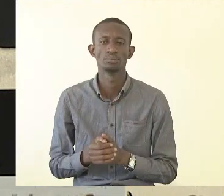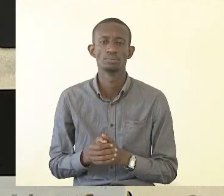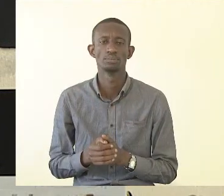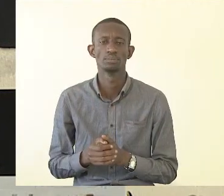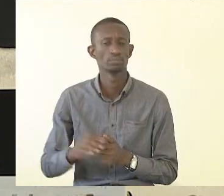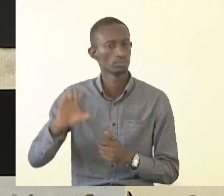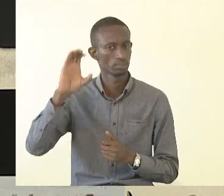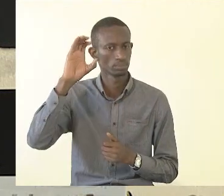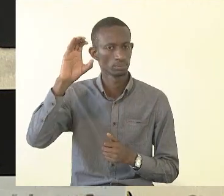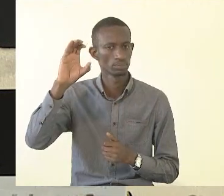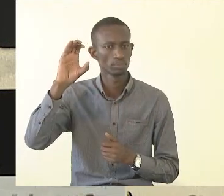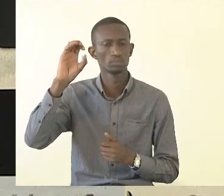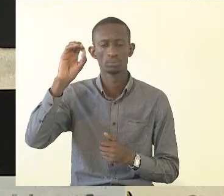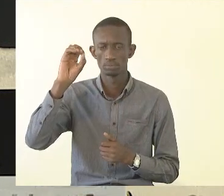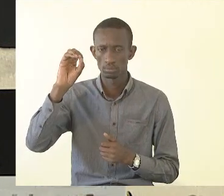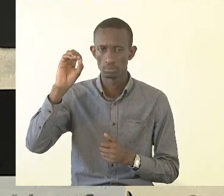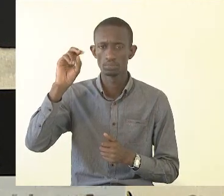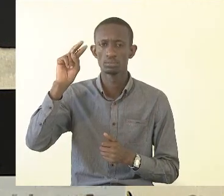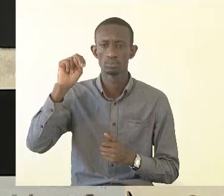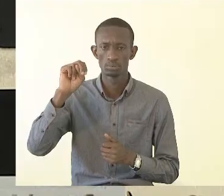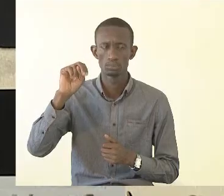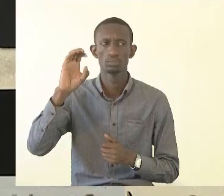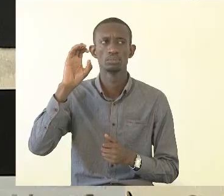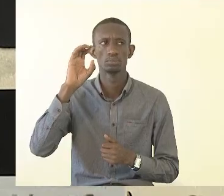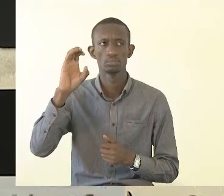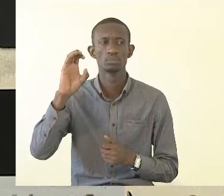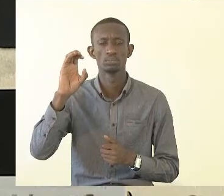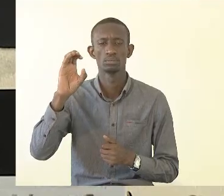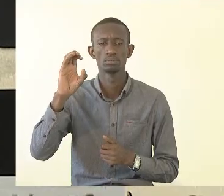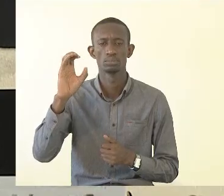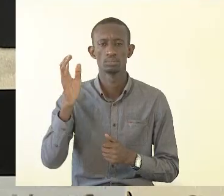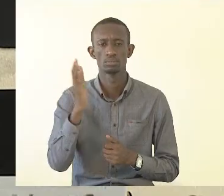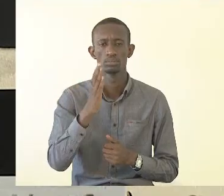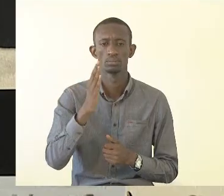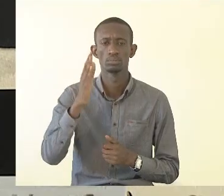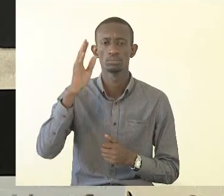have concentrated nitric acid